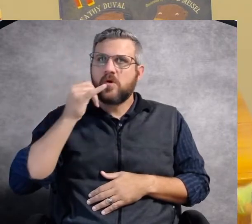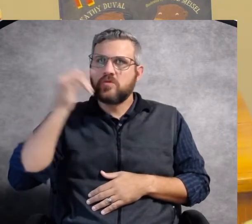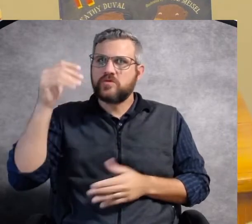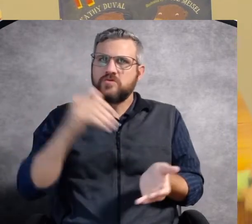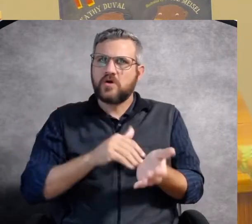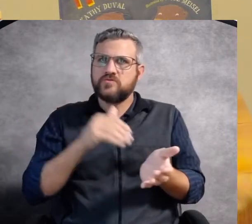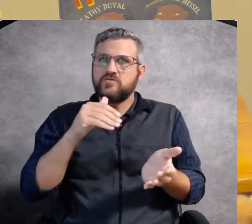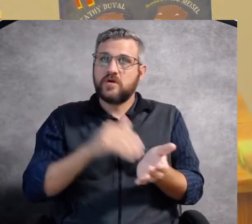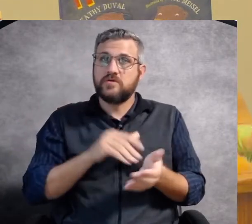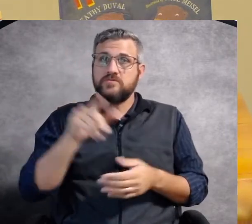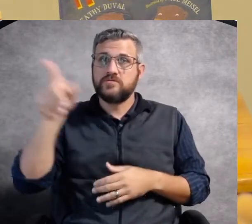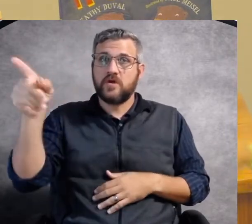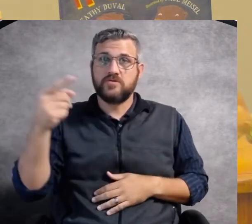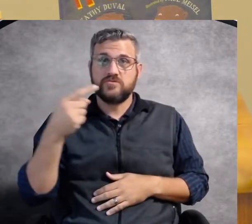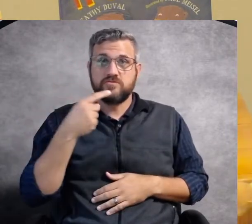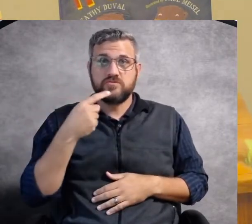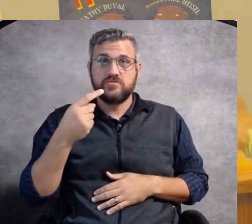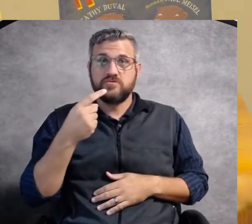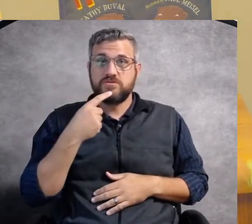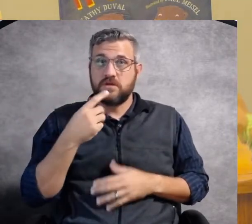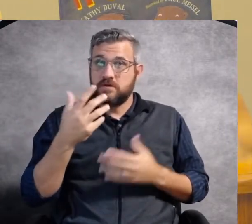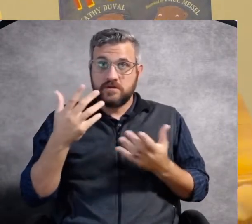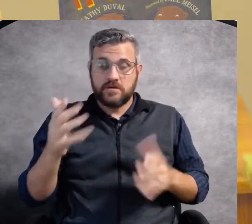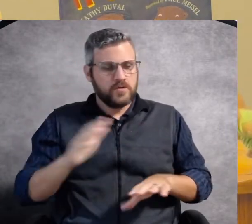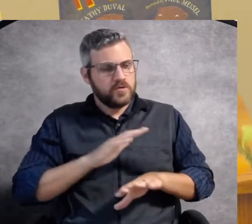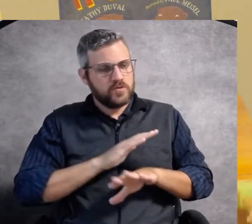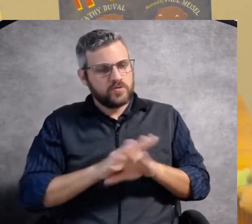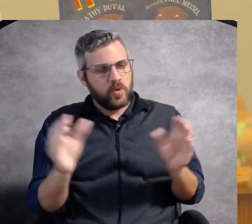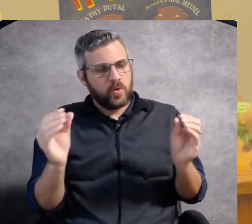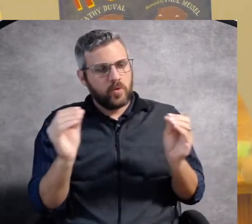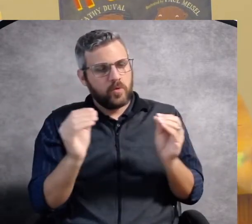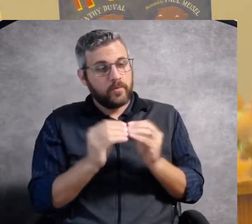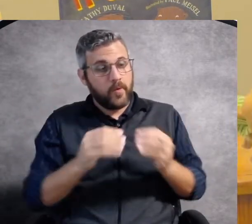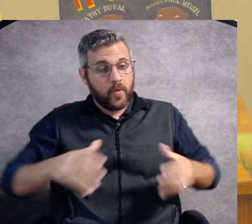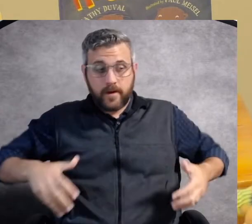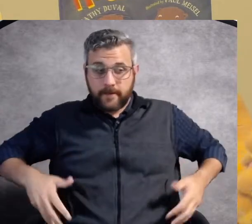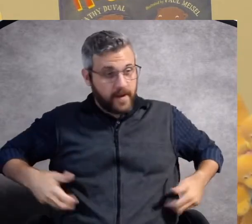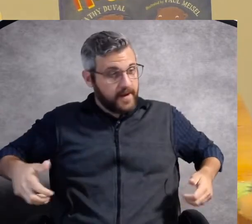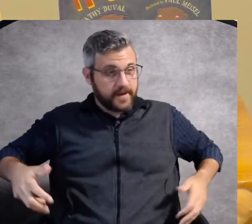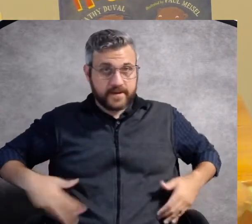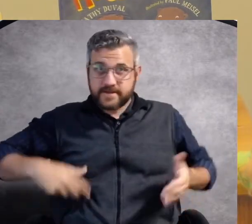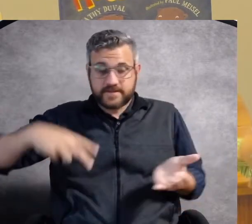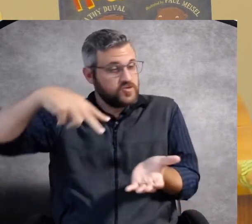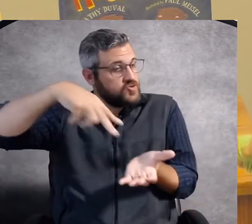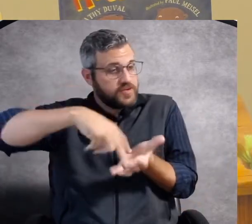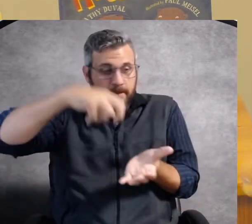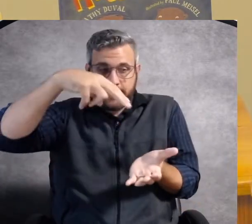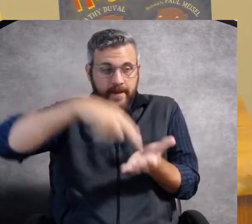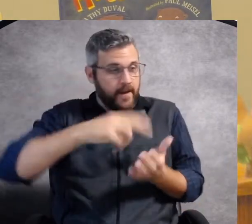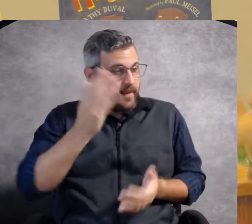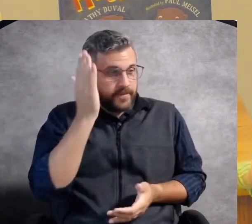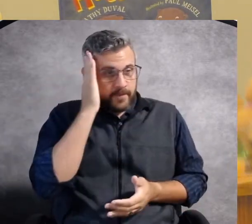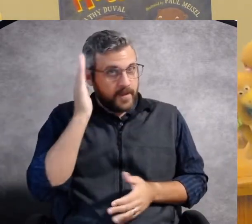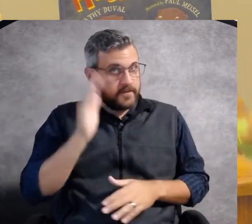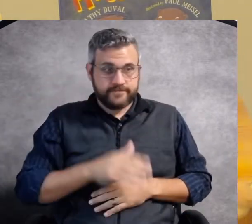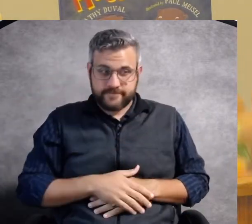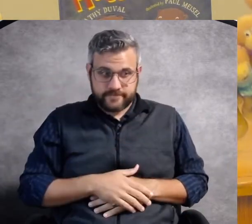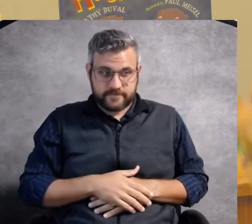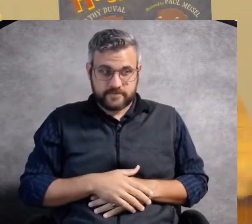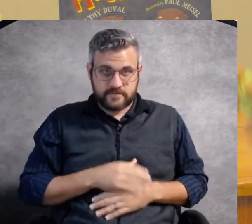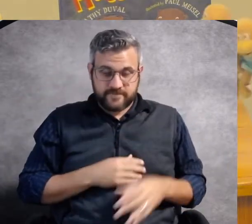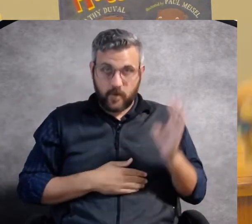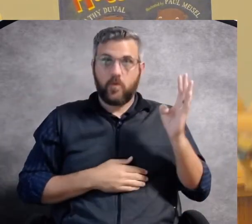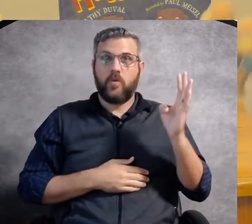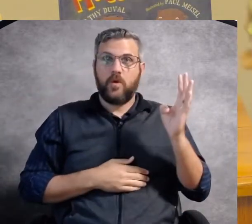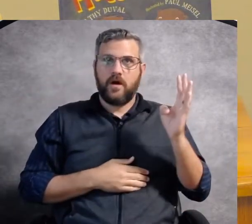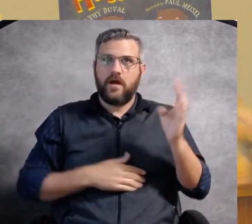head. Mama called the doctor and the doctor said, no more monkeys